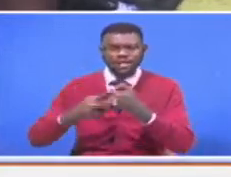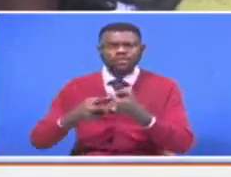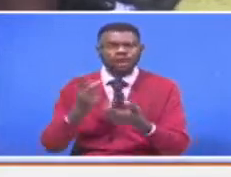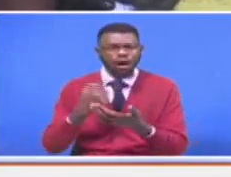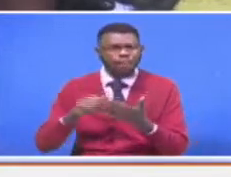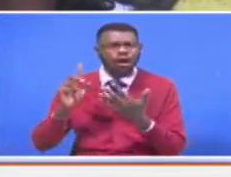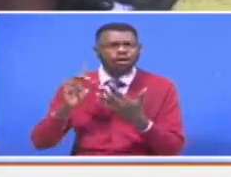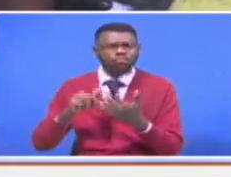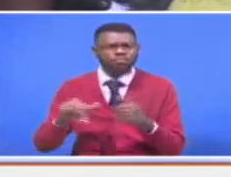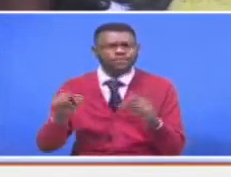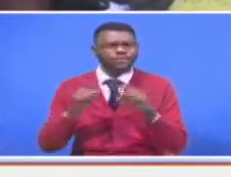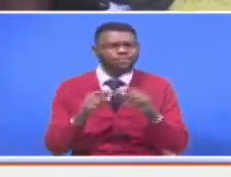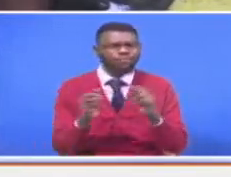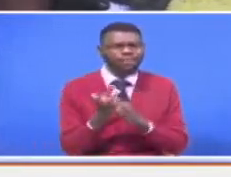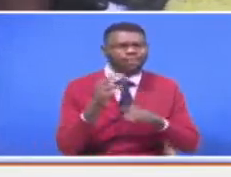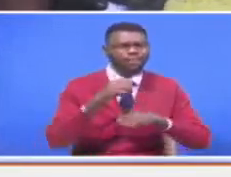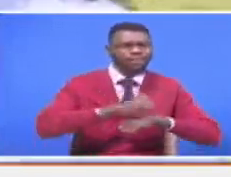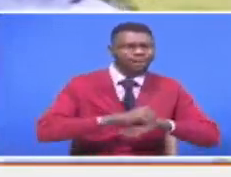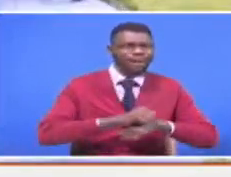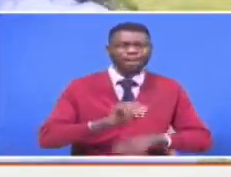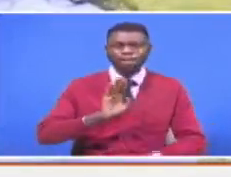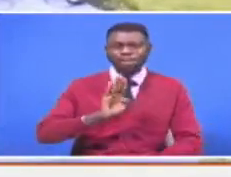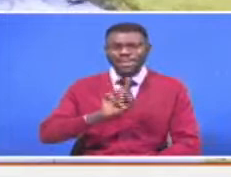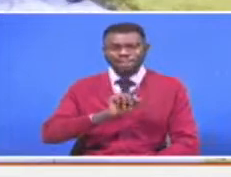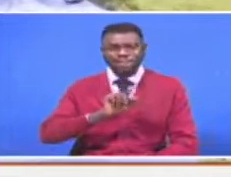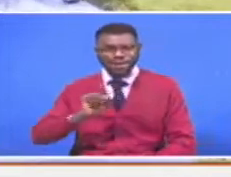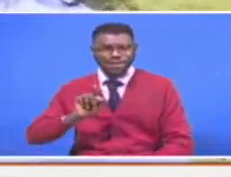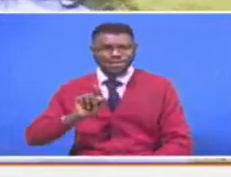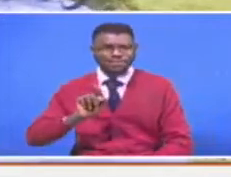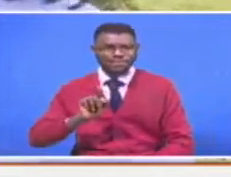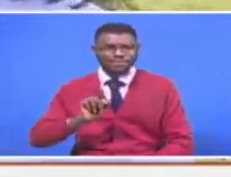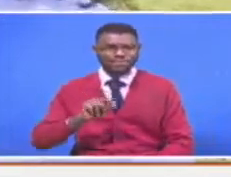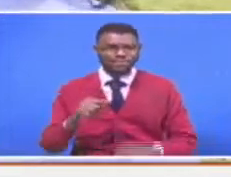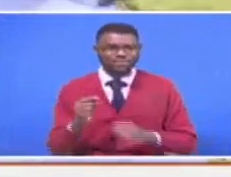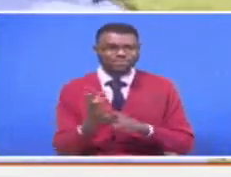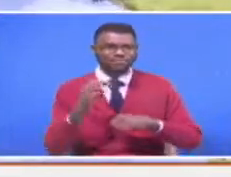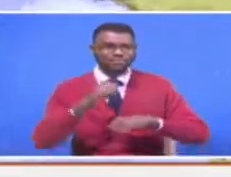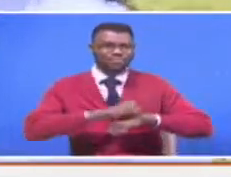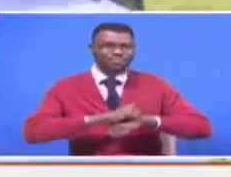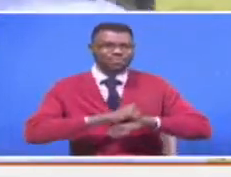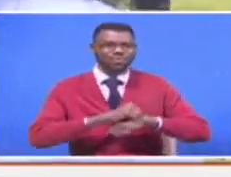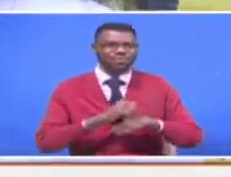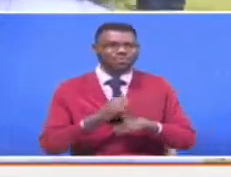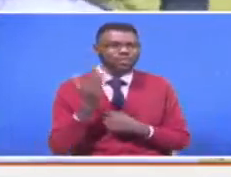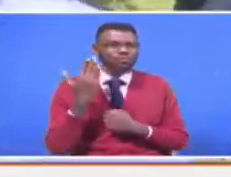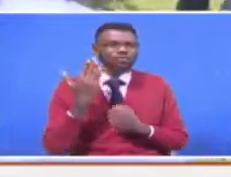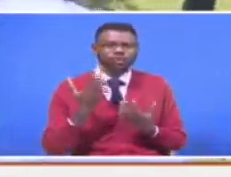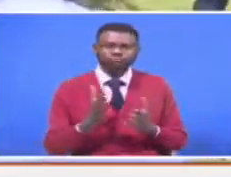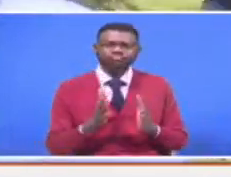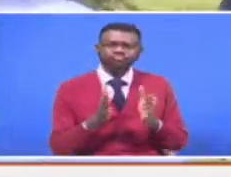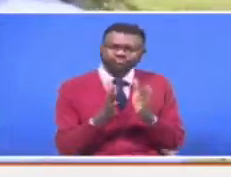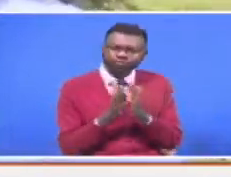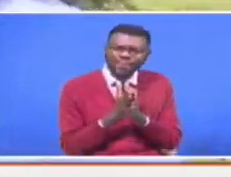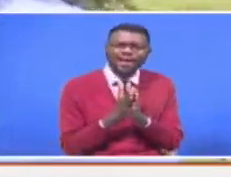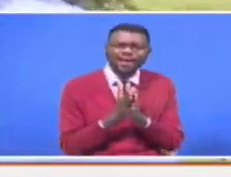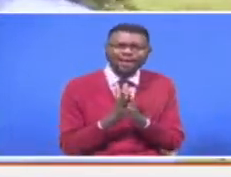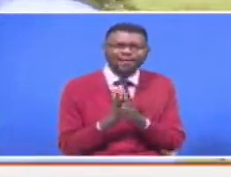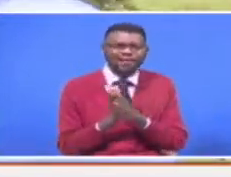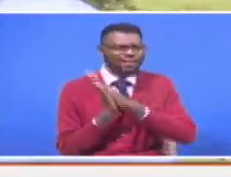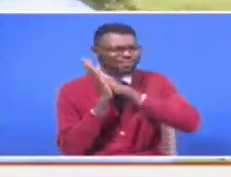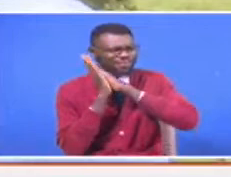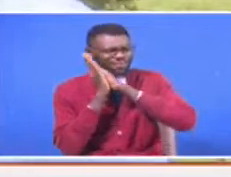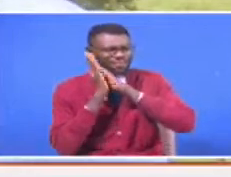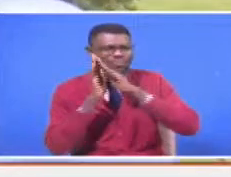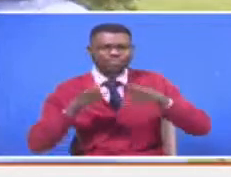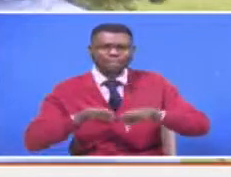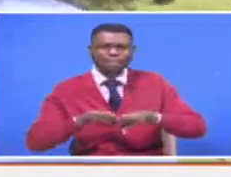school tukapata the same marks tukapata P minor. A high school tulikuwa tuna like kulala bed moja, tulikuwa tunalala bed